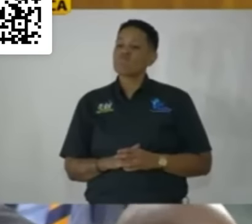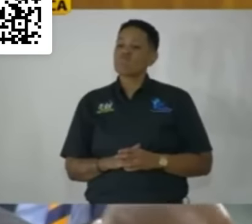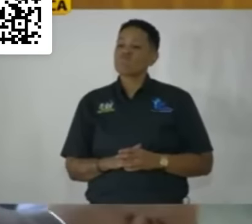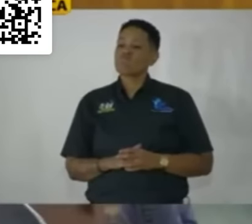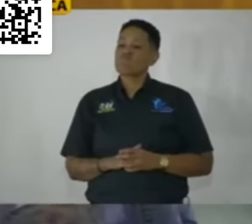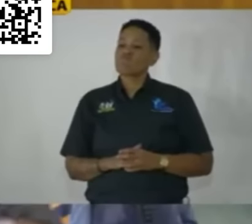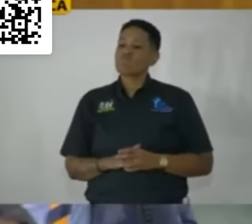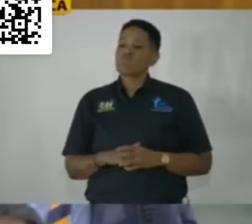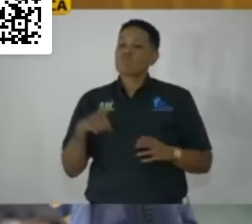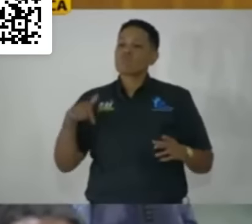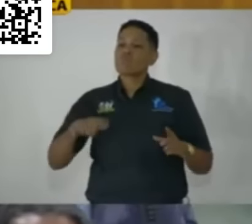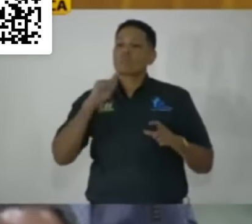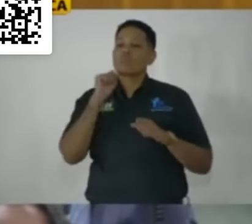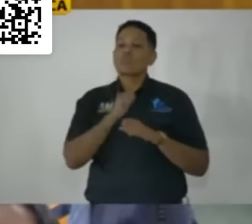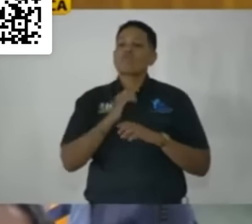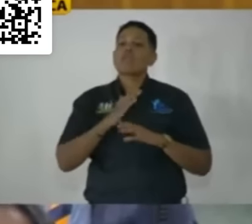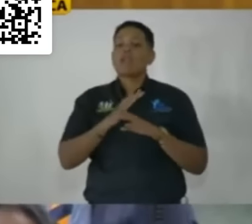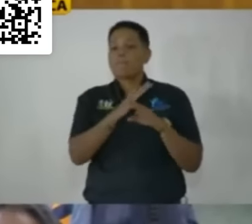is to prevent